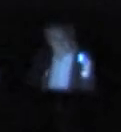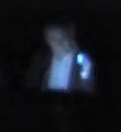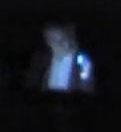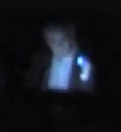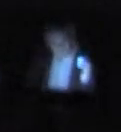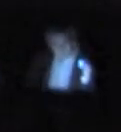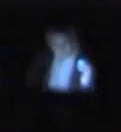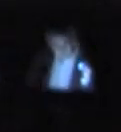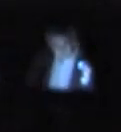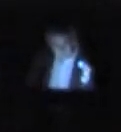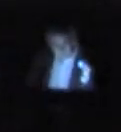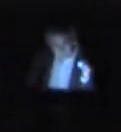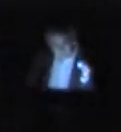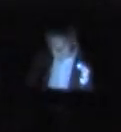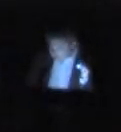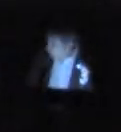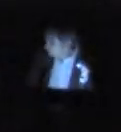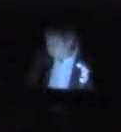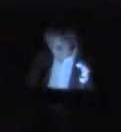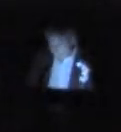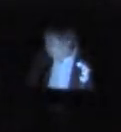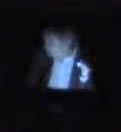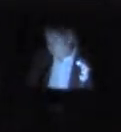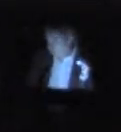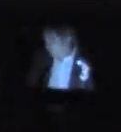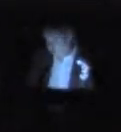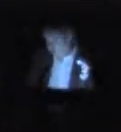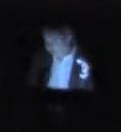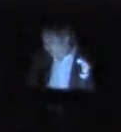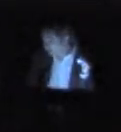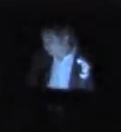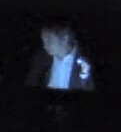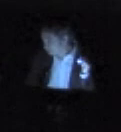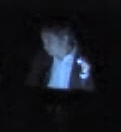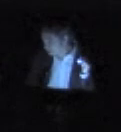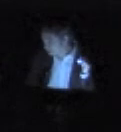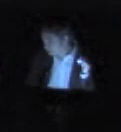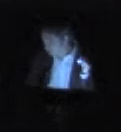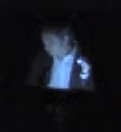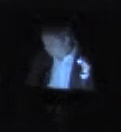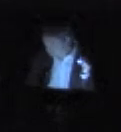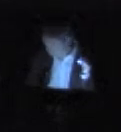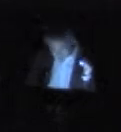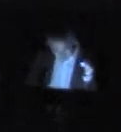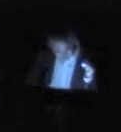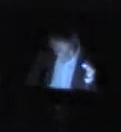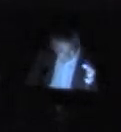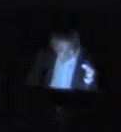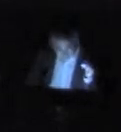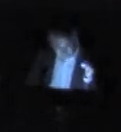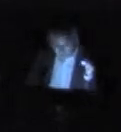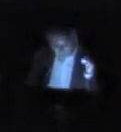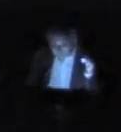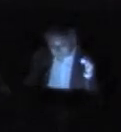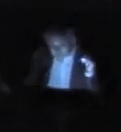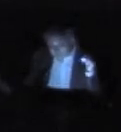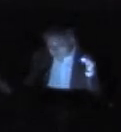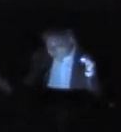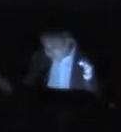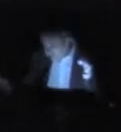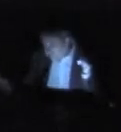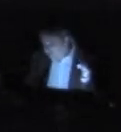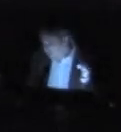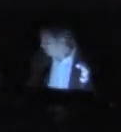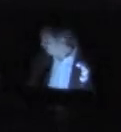buried he'll probably come yeah we're just early I'm so scared don't be